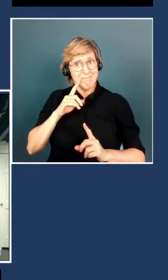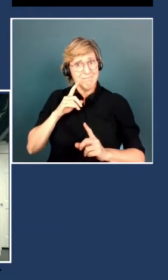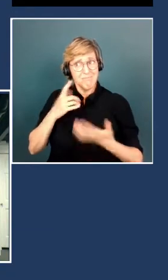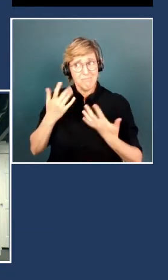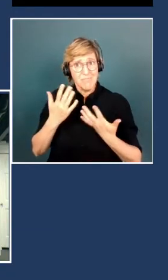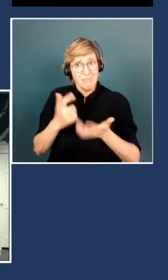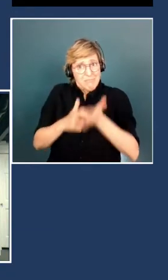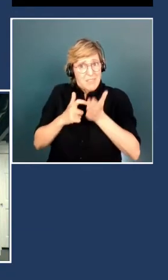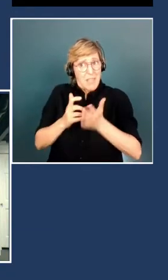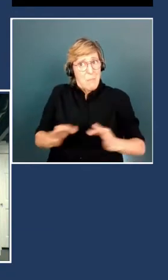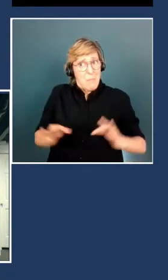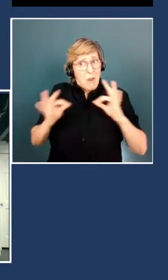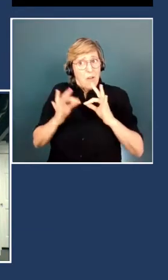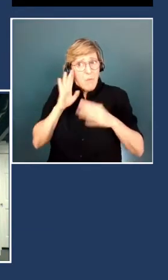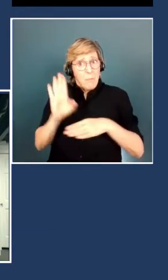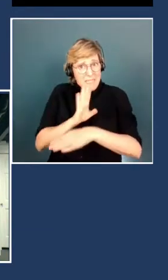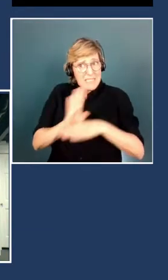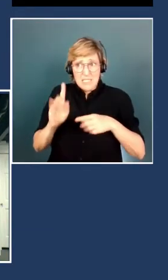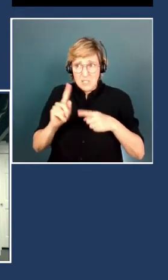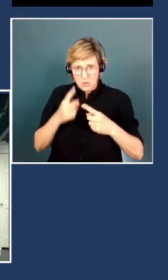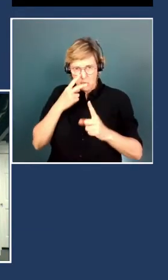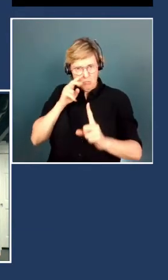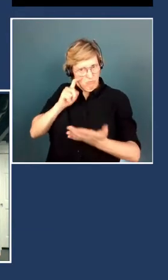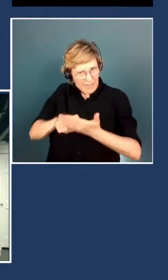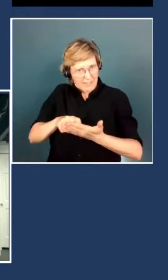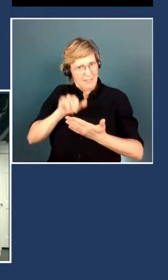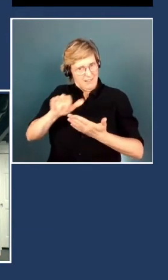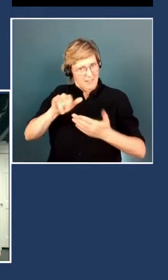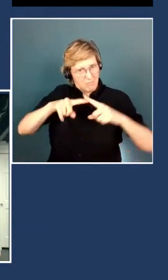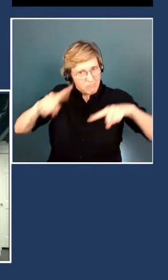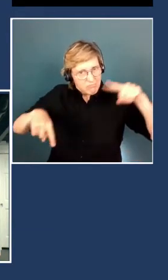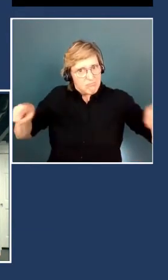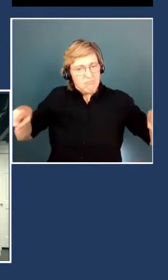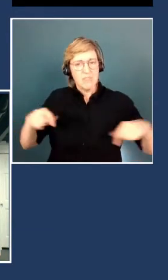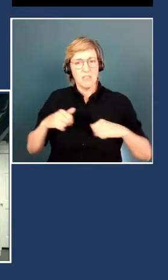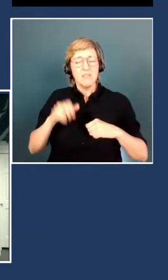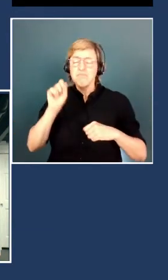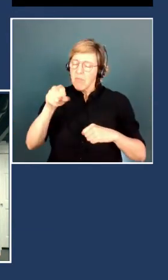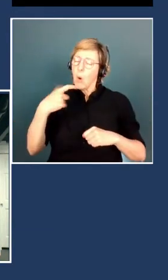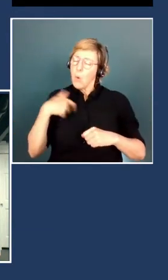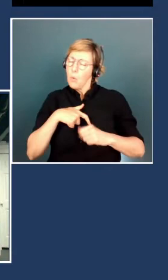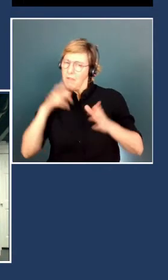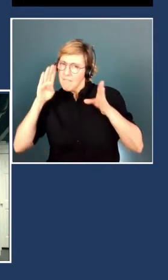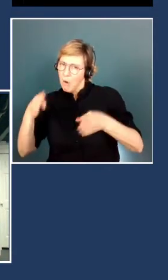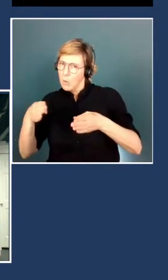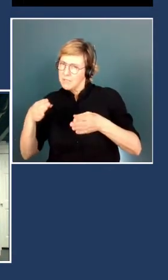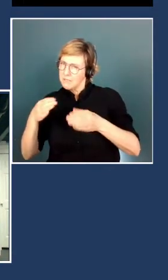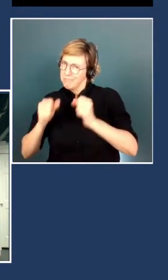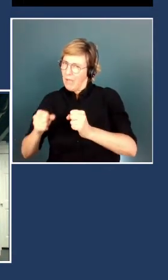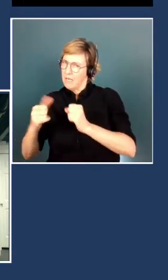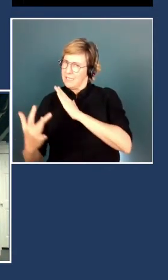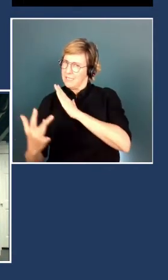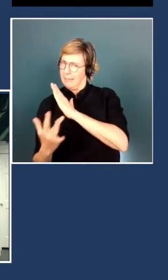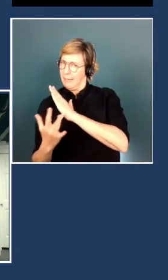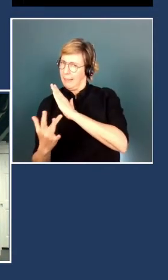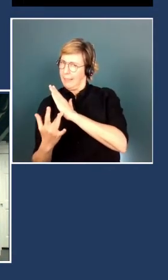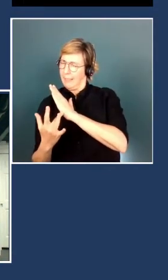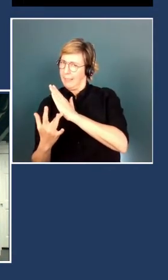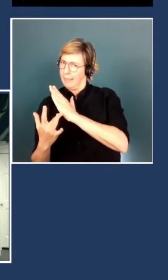do. We do focus more on the technical side. So the individuals that we do look for in